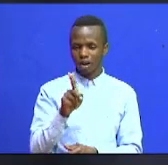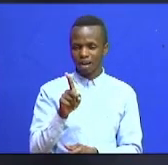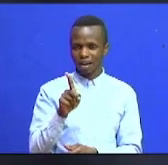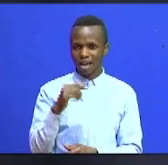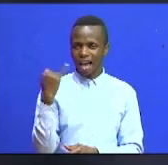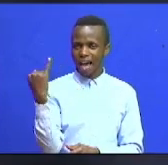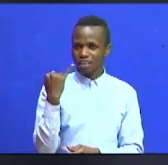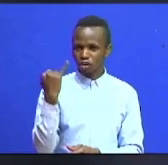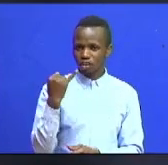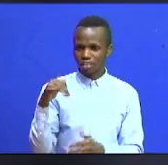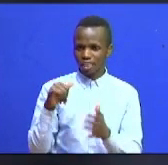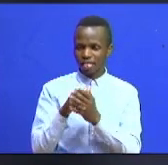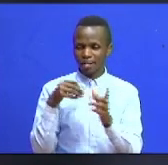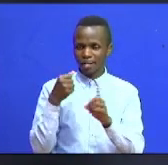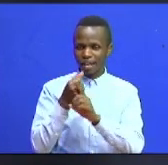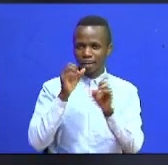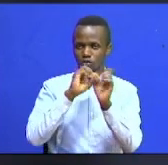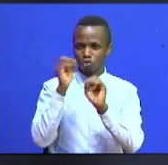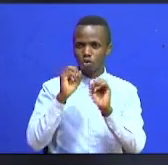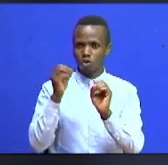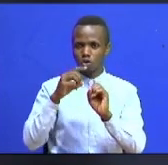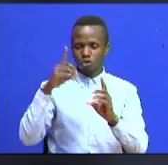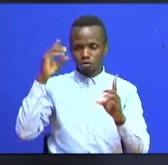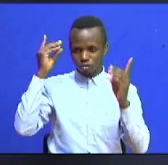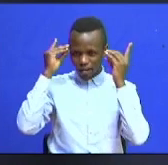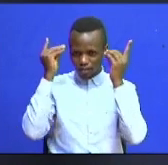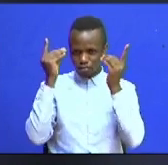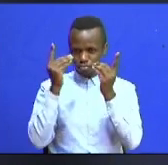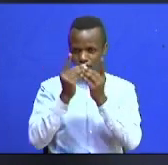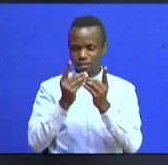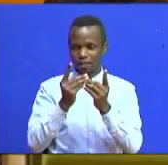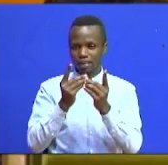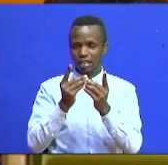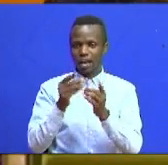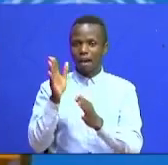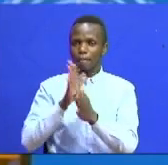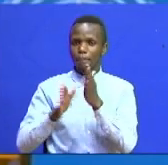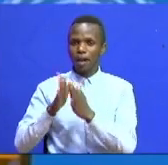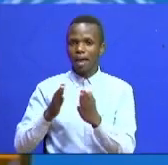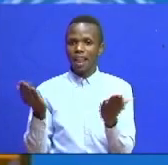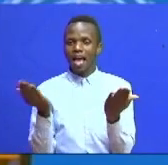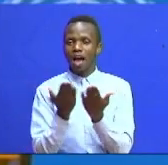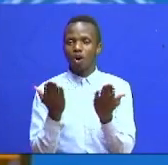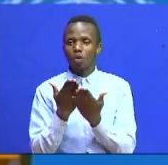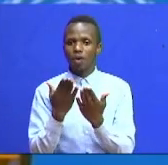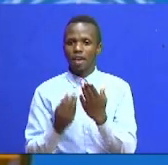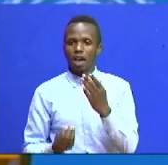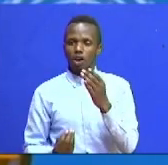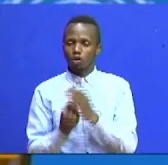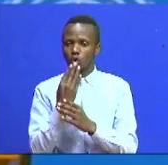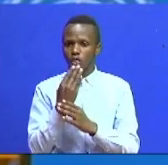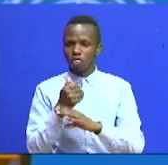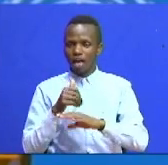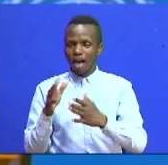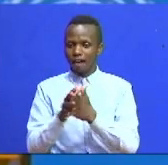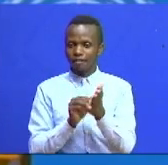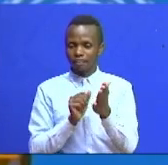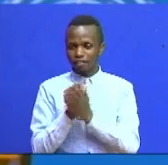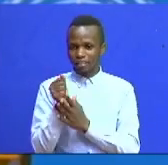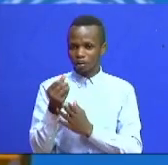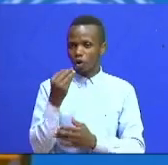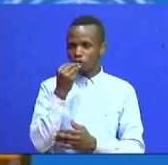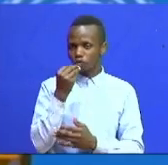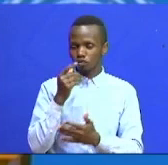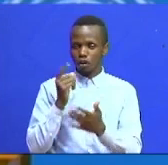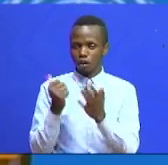with Russia's decision to terminate the Black Sea Initiative already impacting global food prices, this will